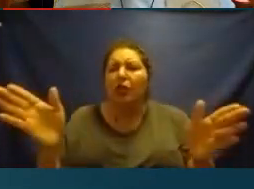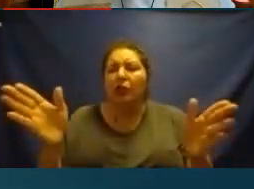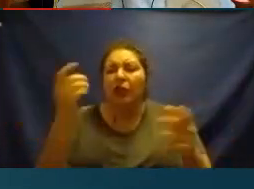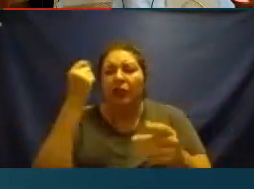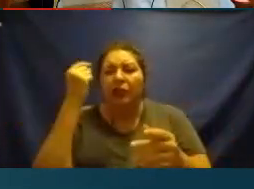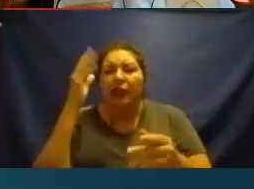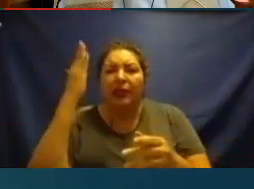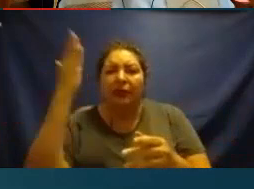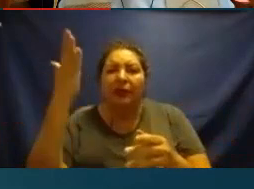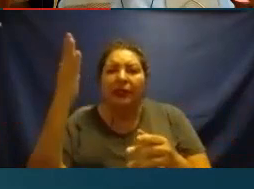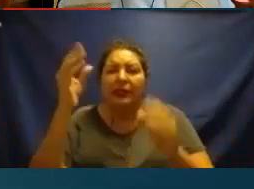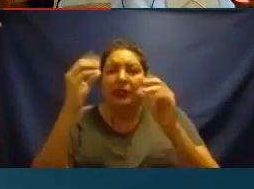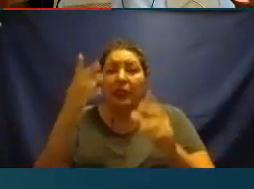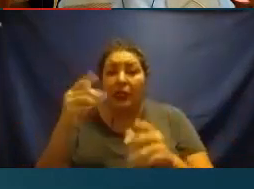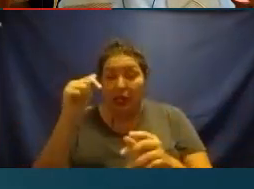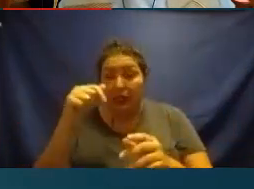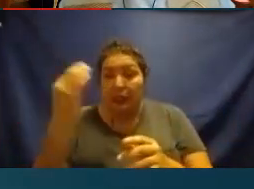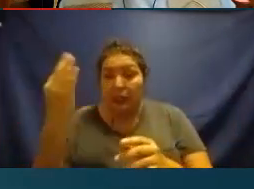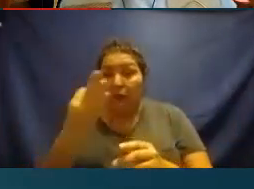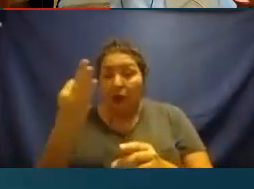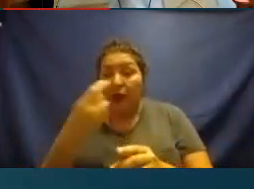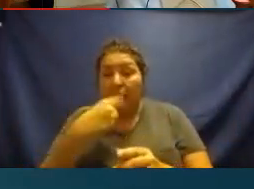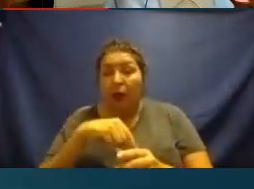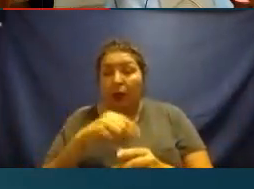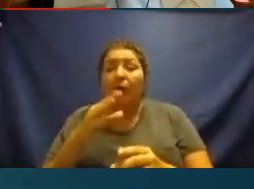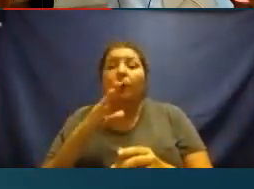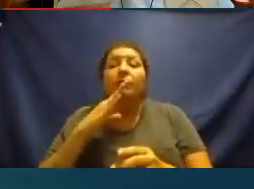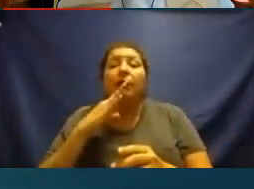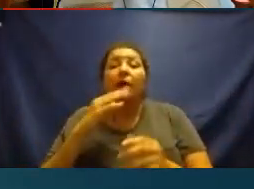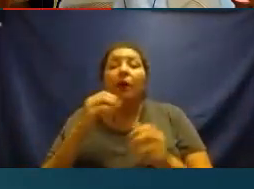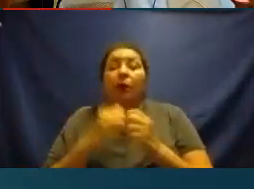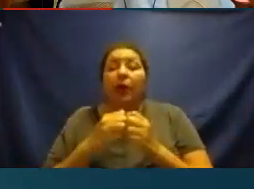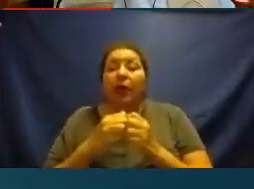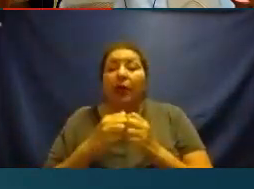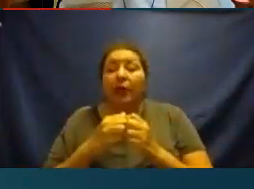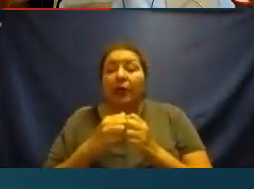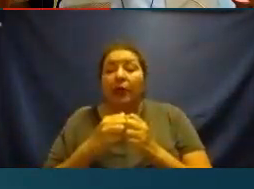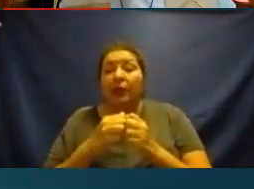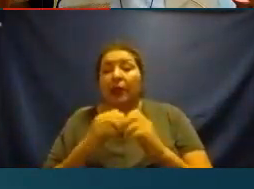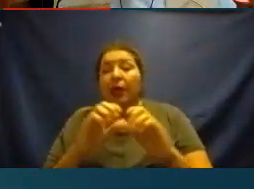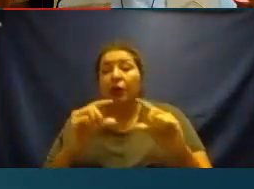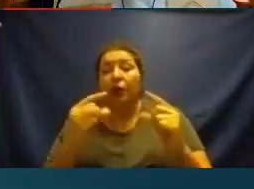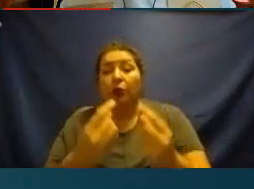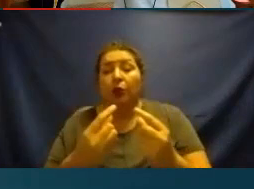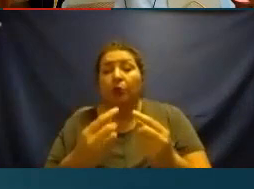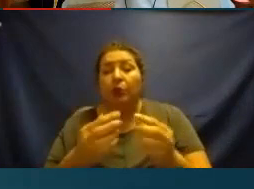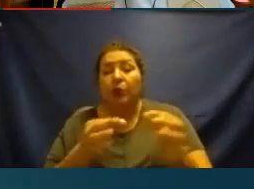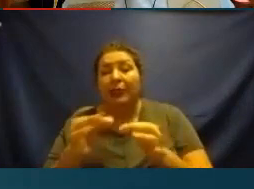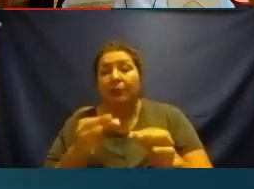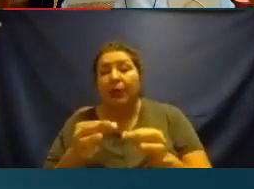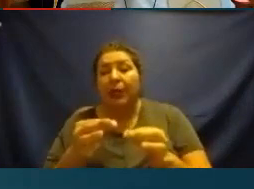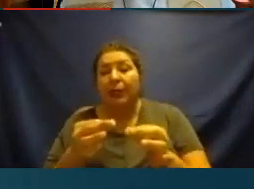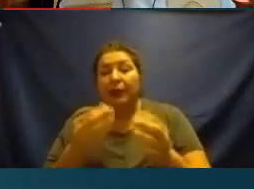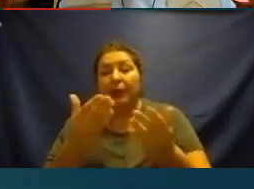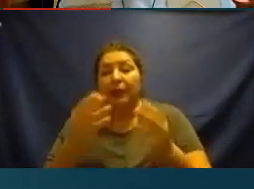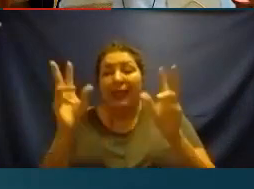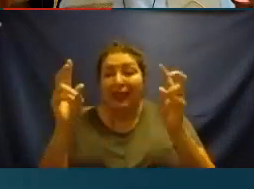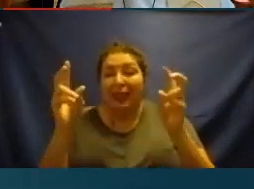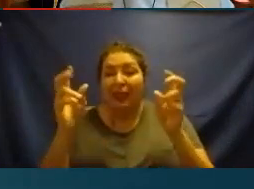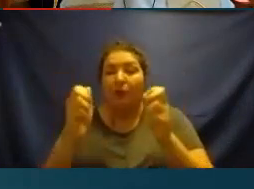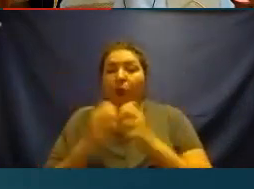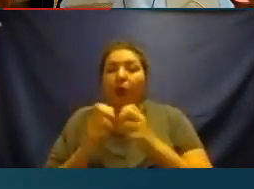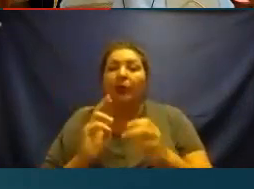Friday, we will talk to our catechumens about to explain this theme to us. What is the